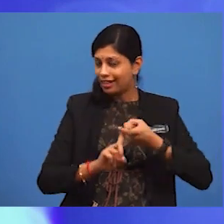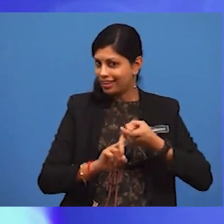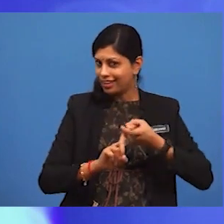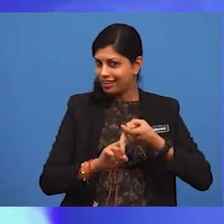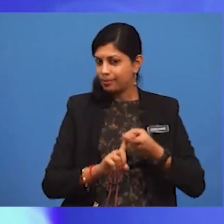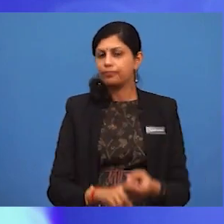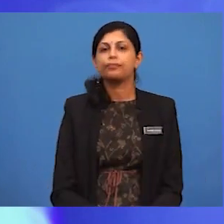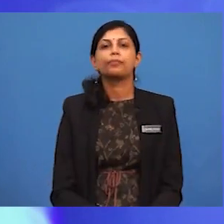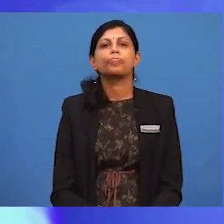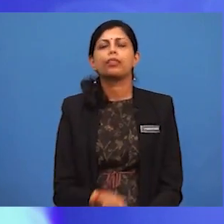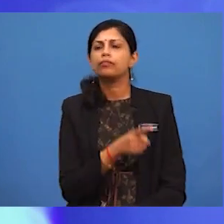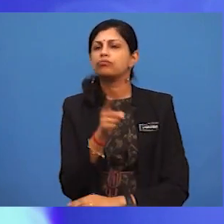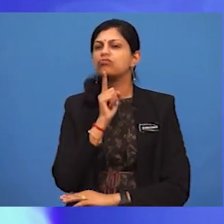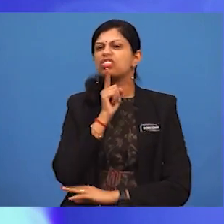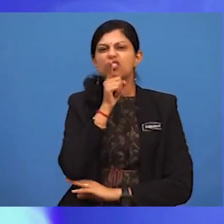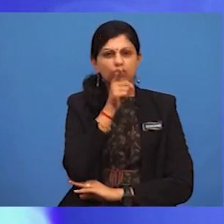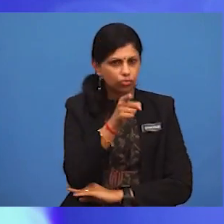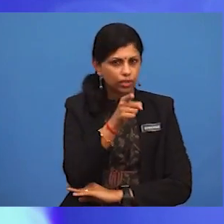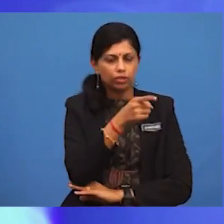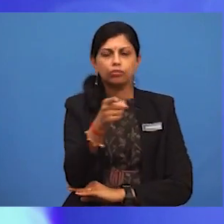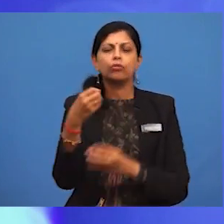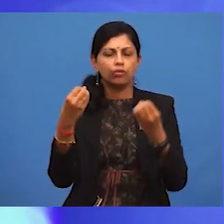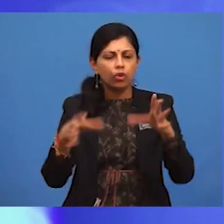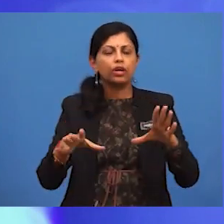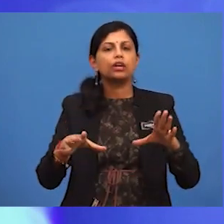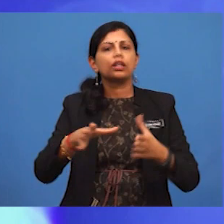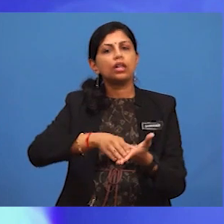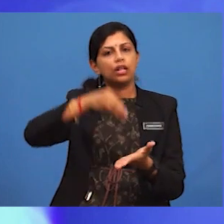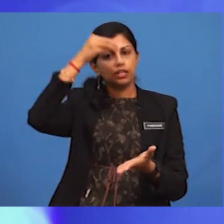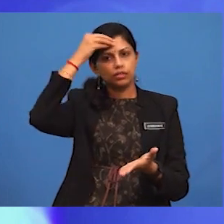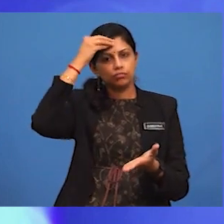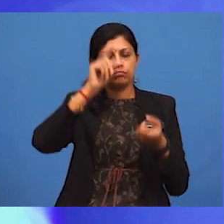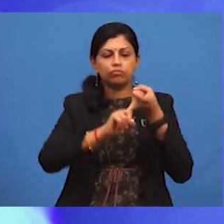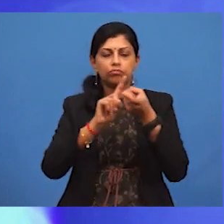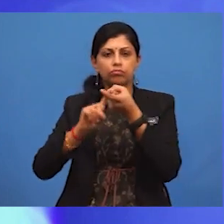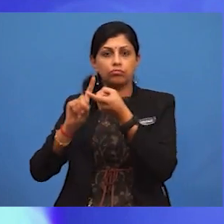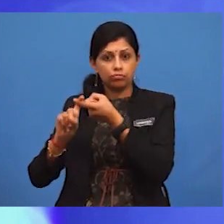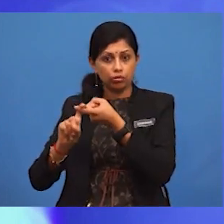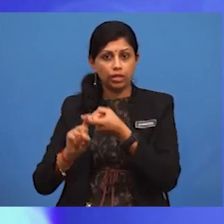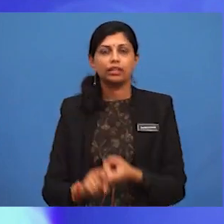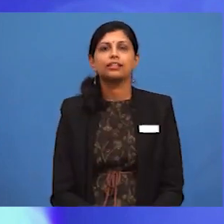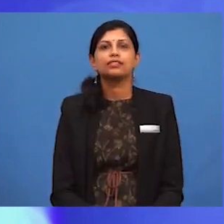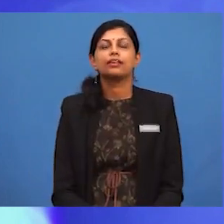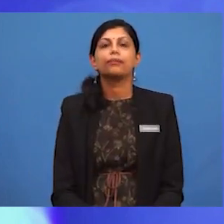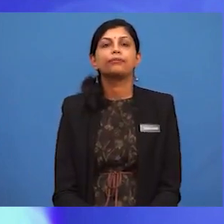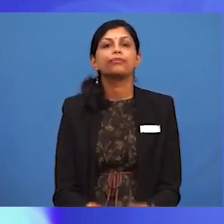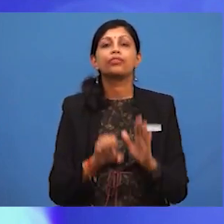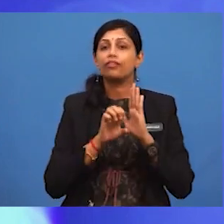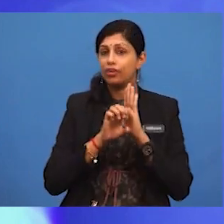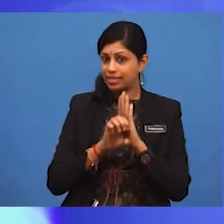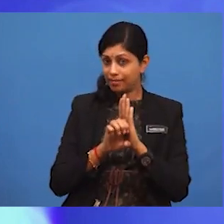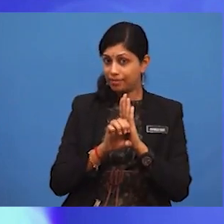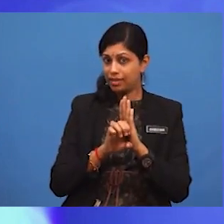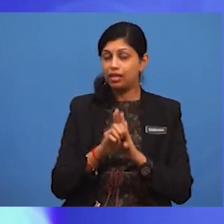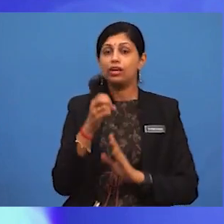I am very sure your teacher would have taught you some connectors by now. Here are a few that we